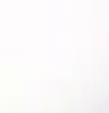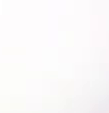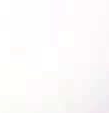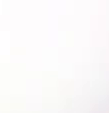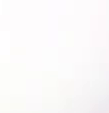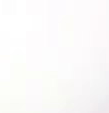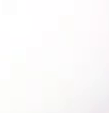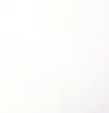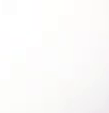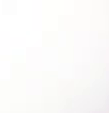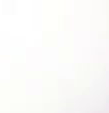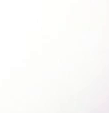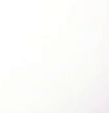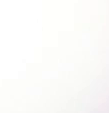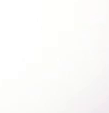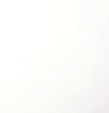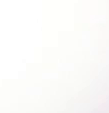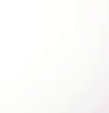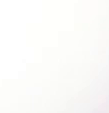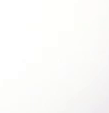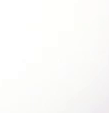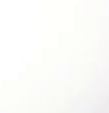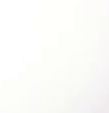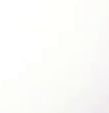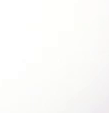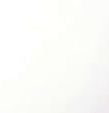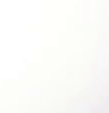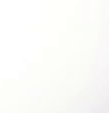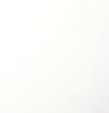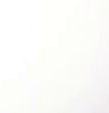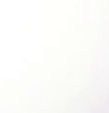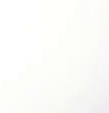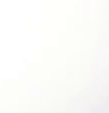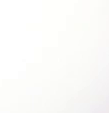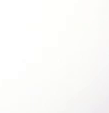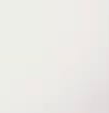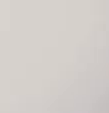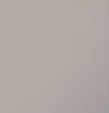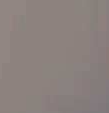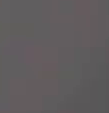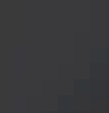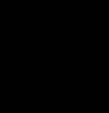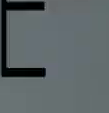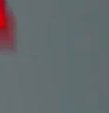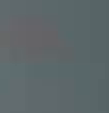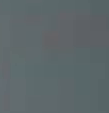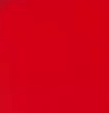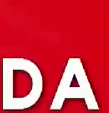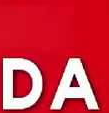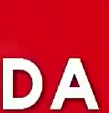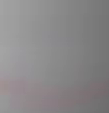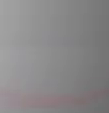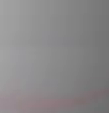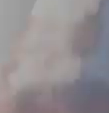even further. UCC, celebrating 20 years of achievements. For the first time